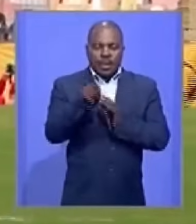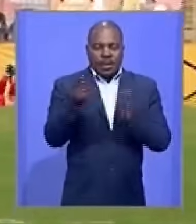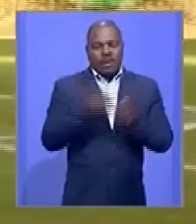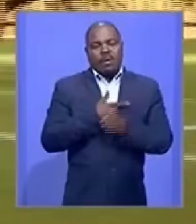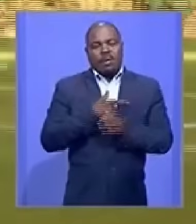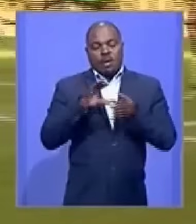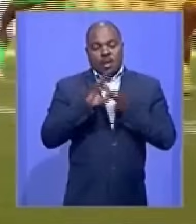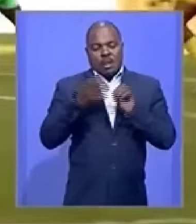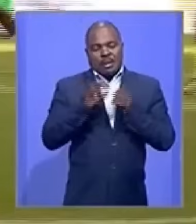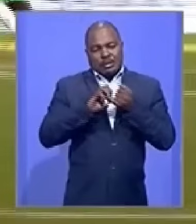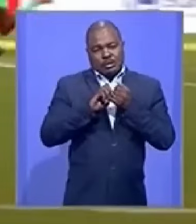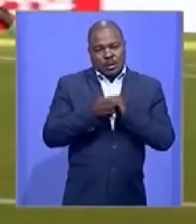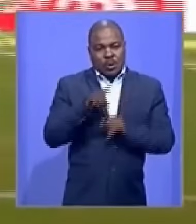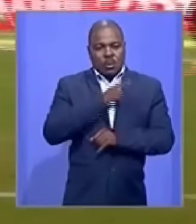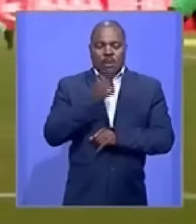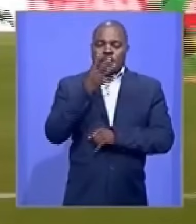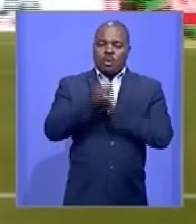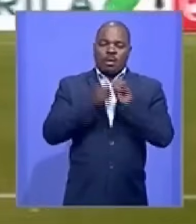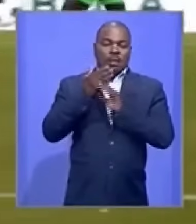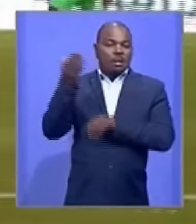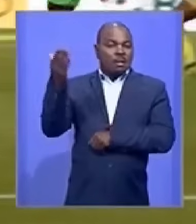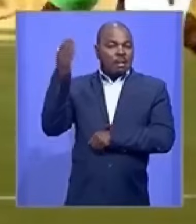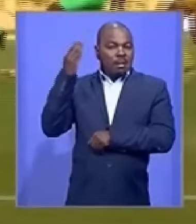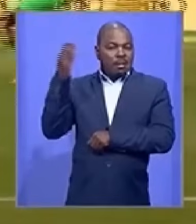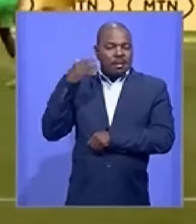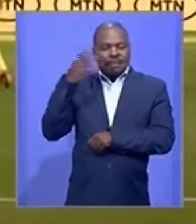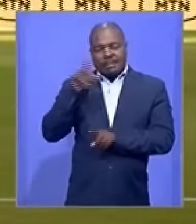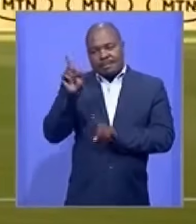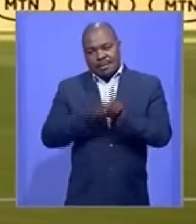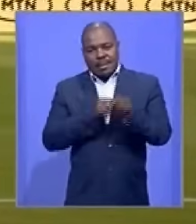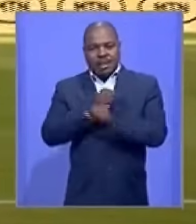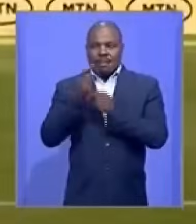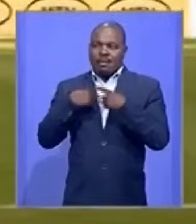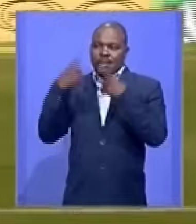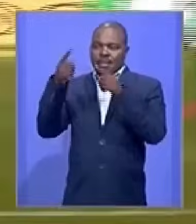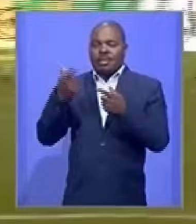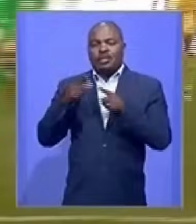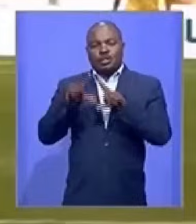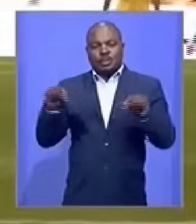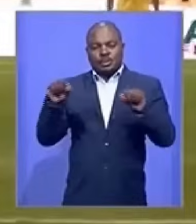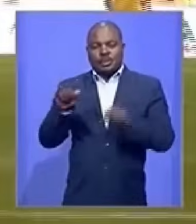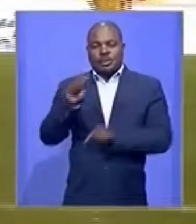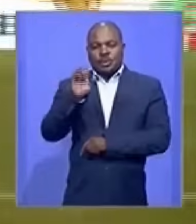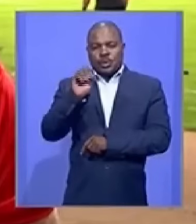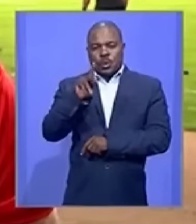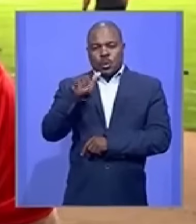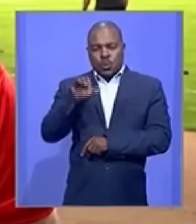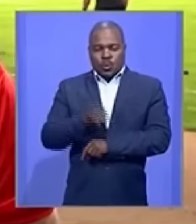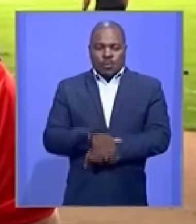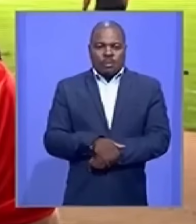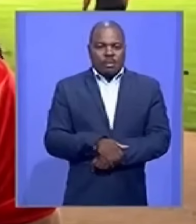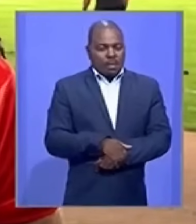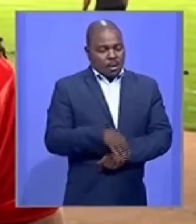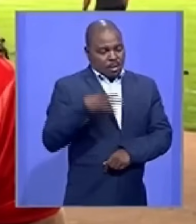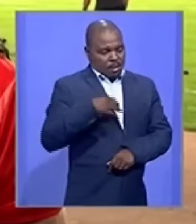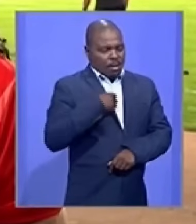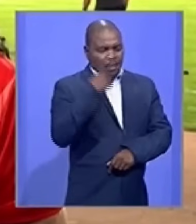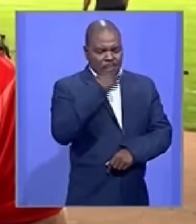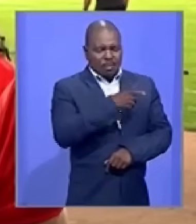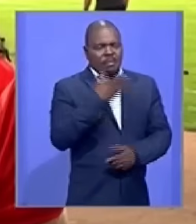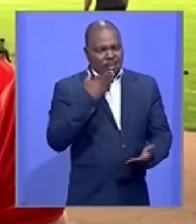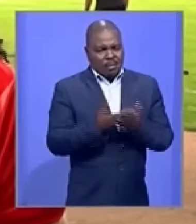hloleha dilemong tse 4 tse fetileng dipapading tsa di-Olimpiki Tokyo. I still believe in my girls. I still think that we can